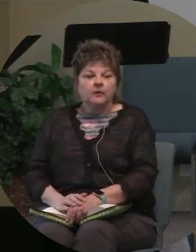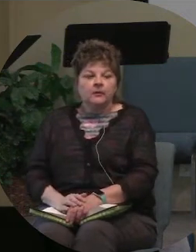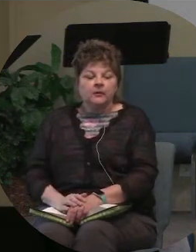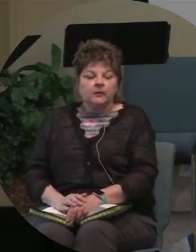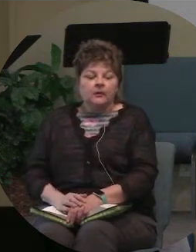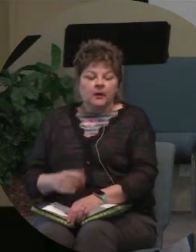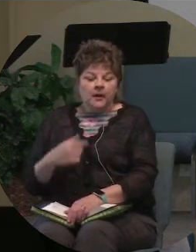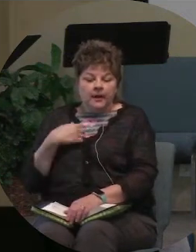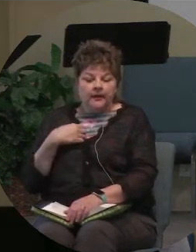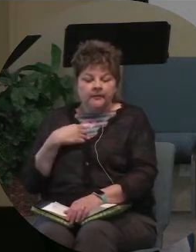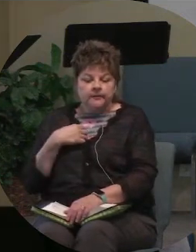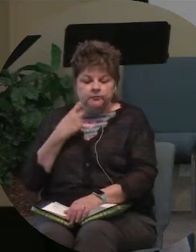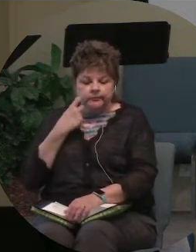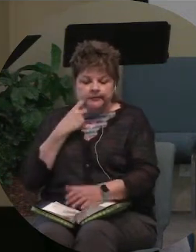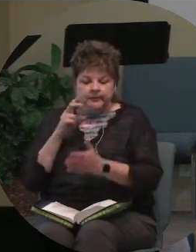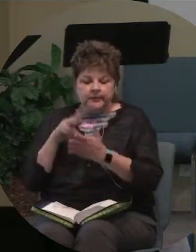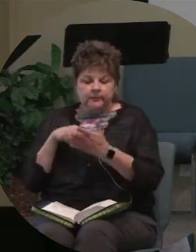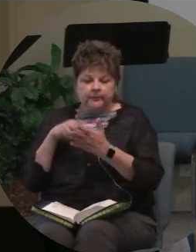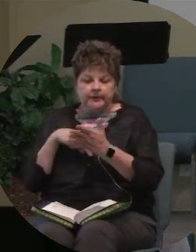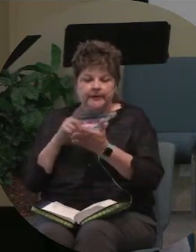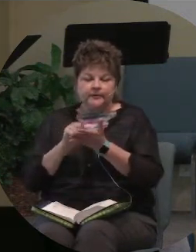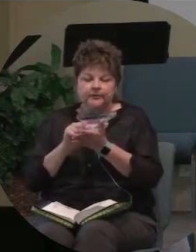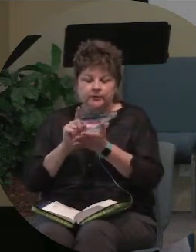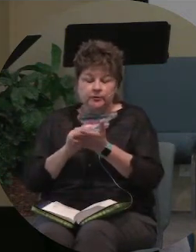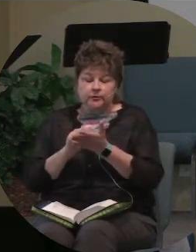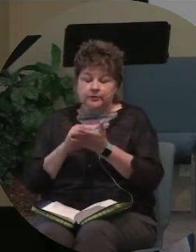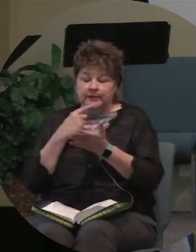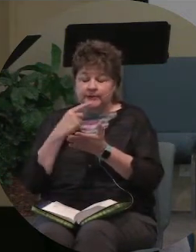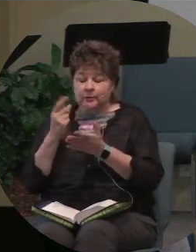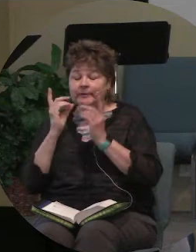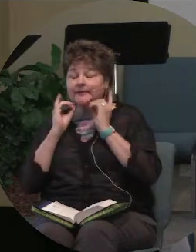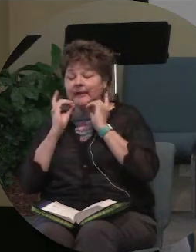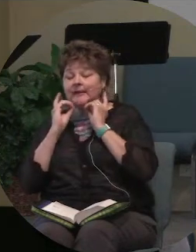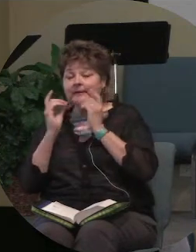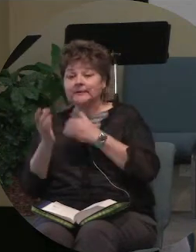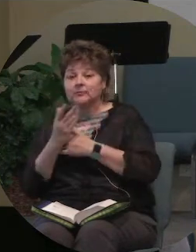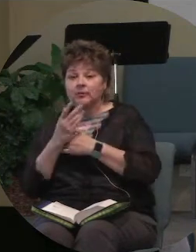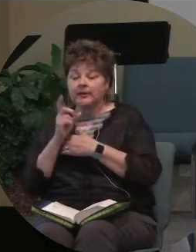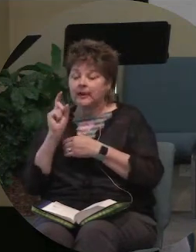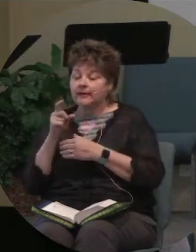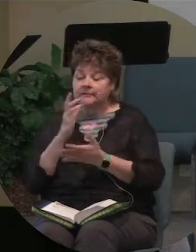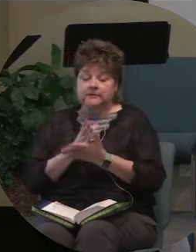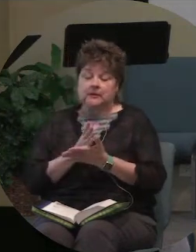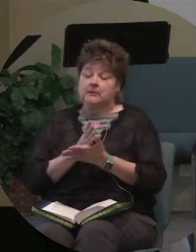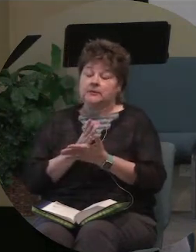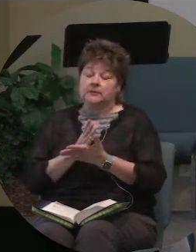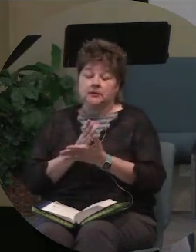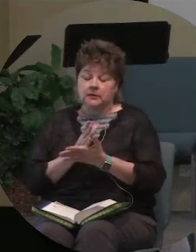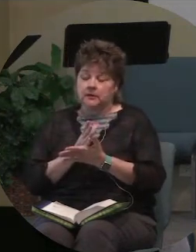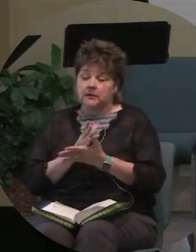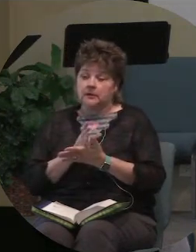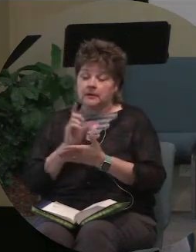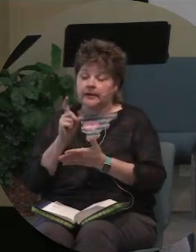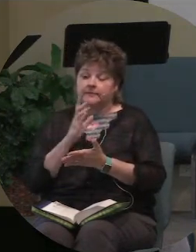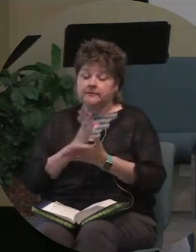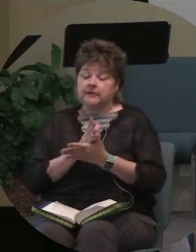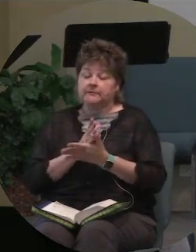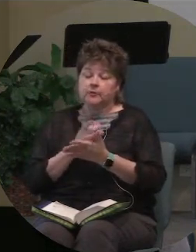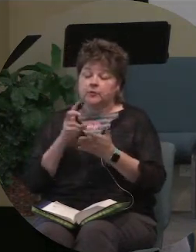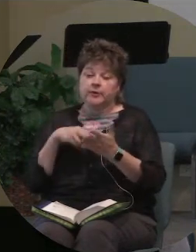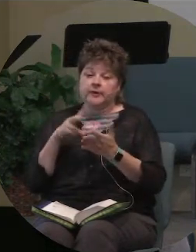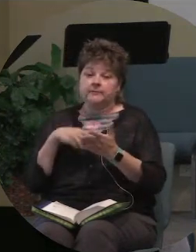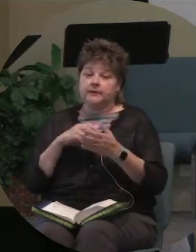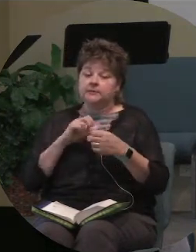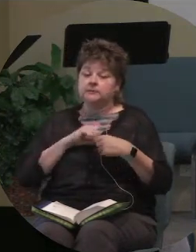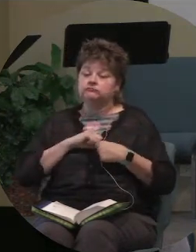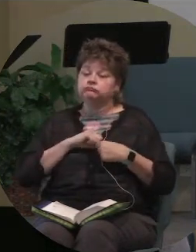I was reading the news this week, and I told Diana this morning, I gotta stop. I got to stop reading because it breaks